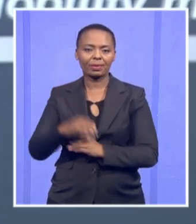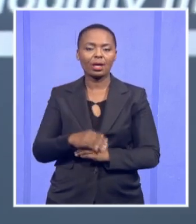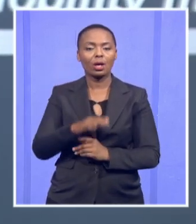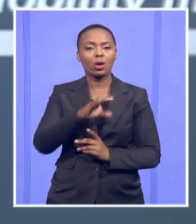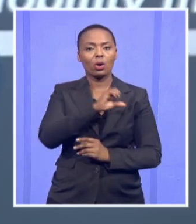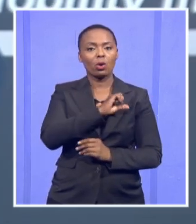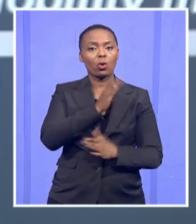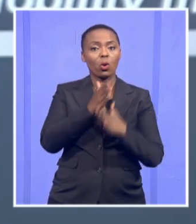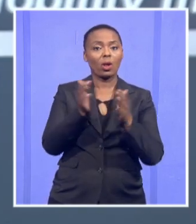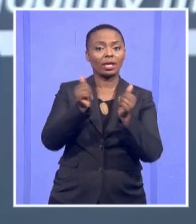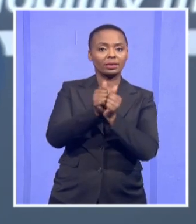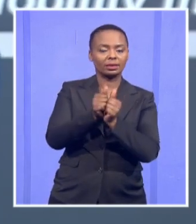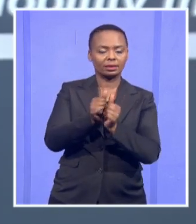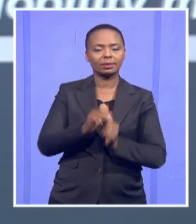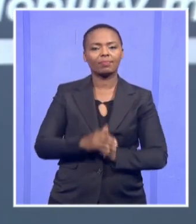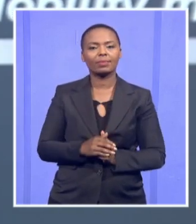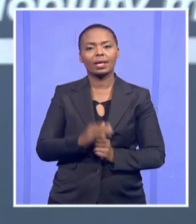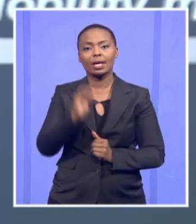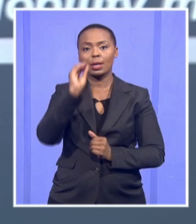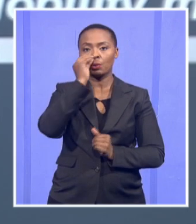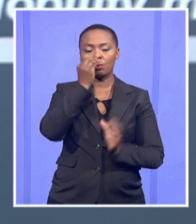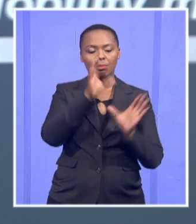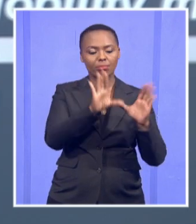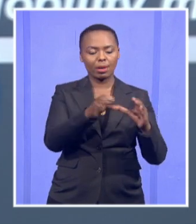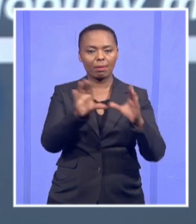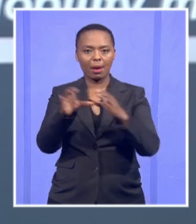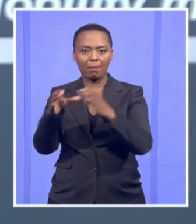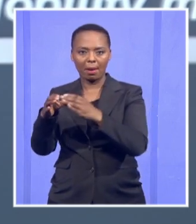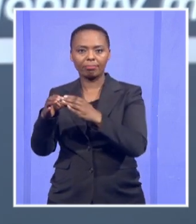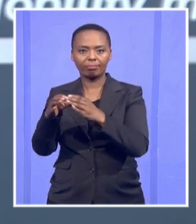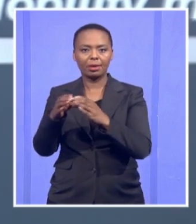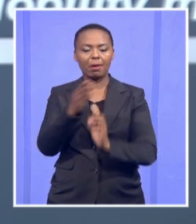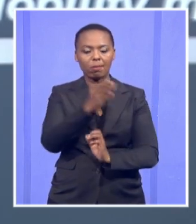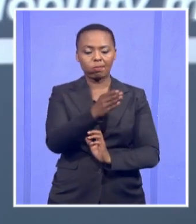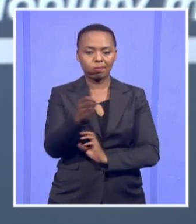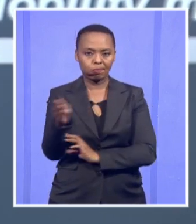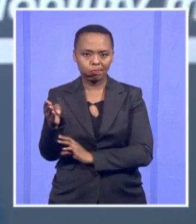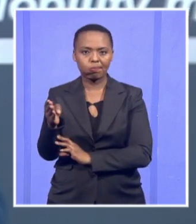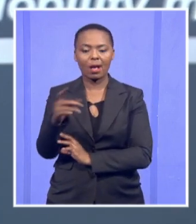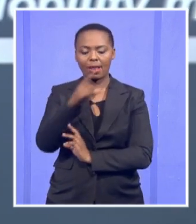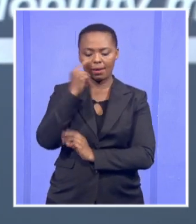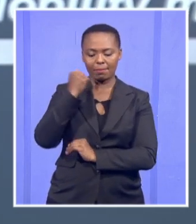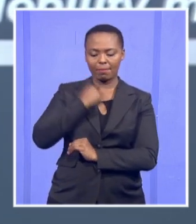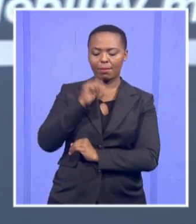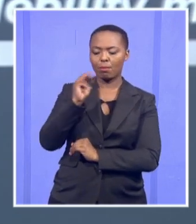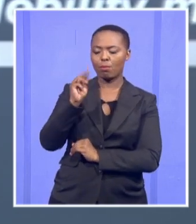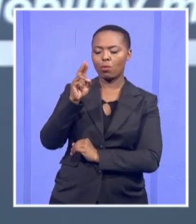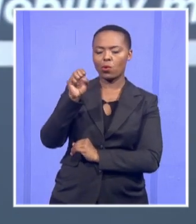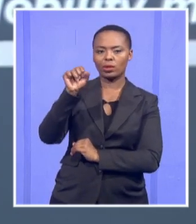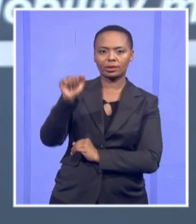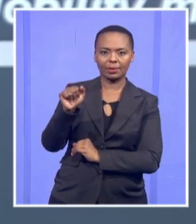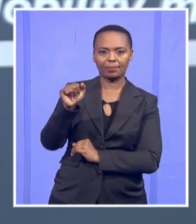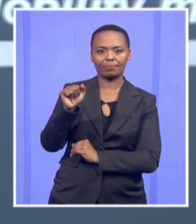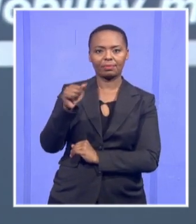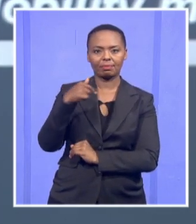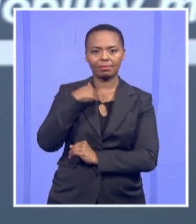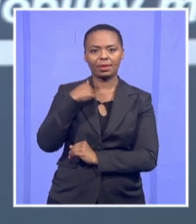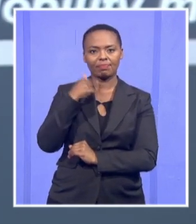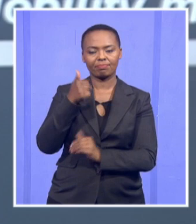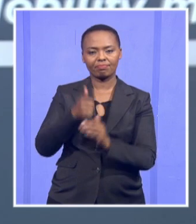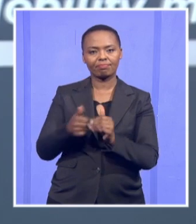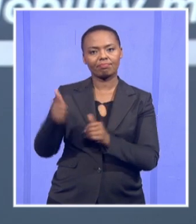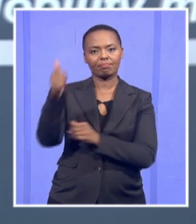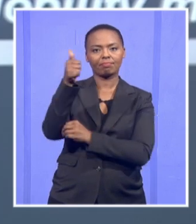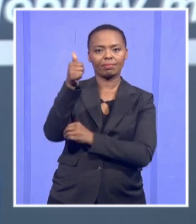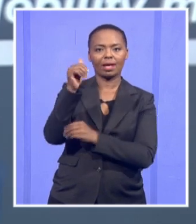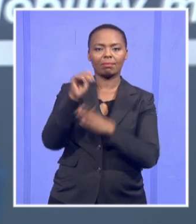colleagues and the media house. My name is Musa Kajani. I'm the head of infrastructure